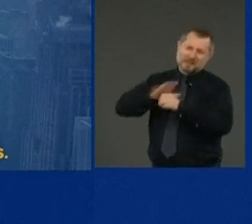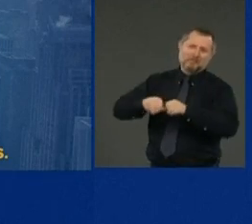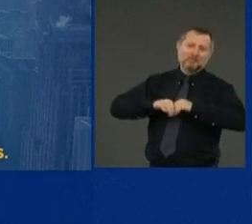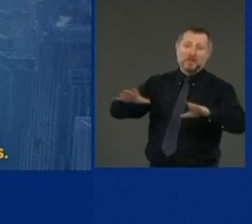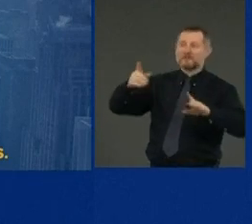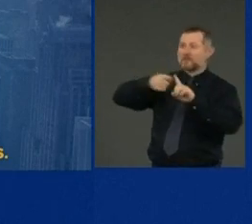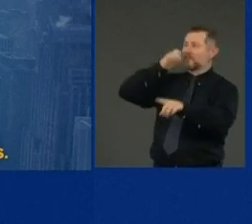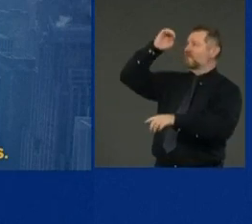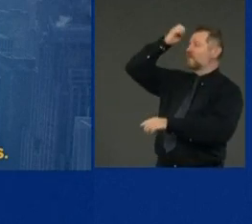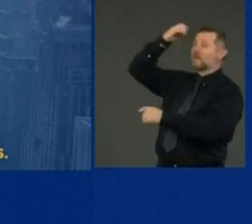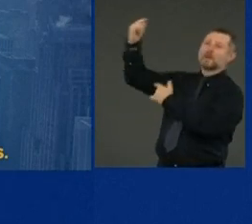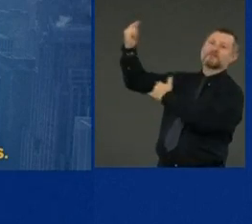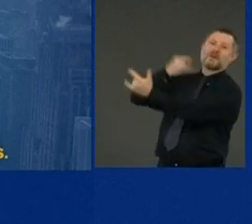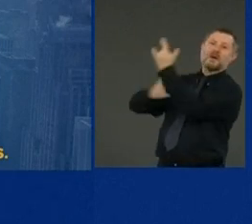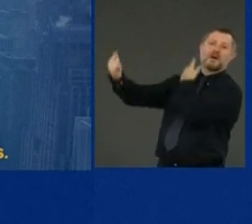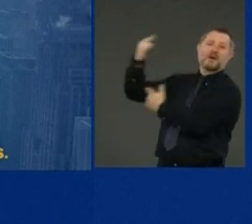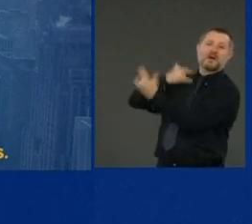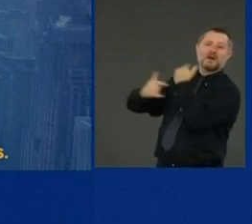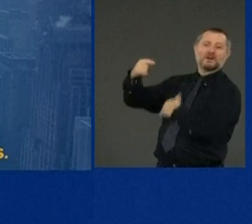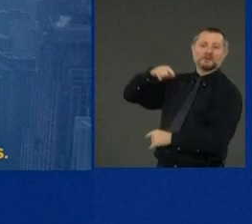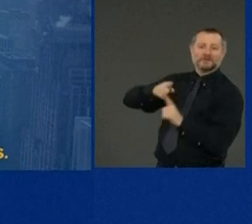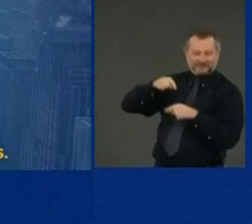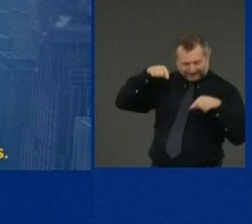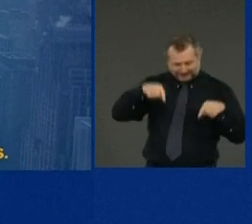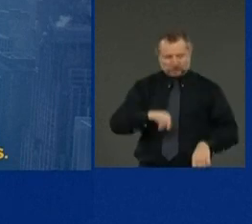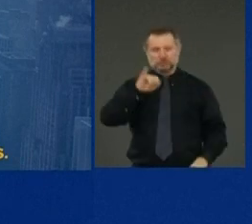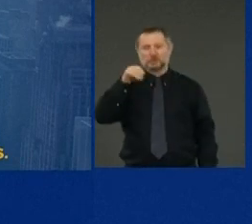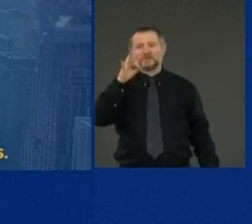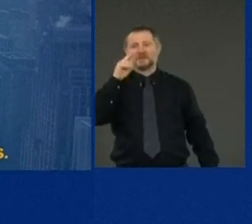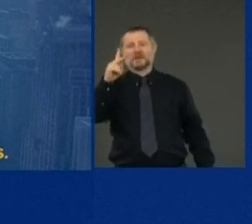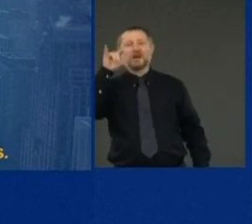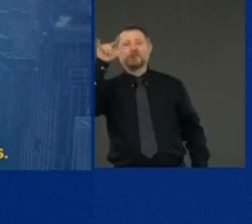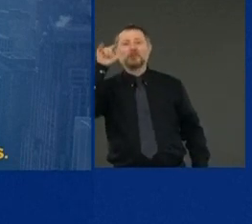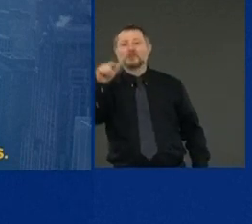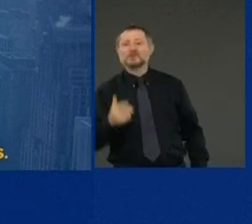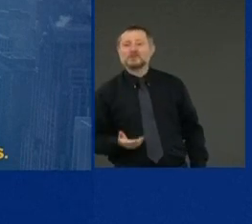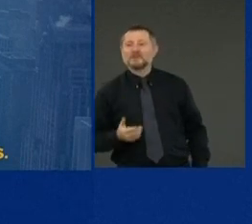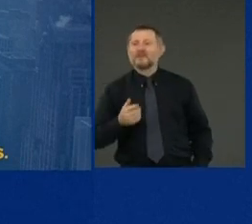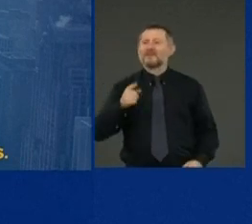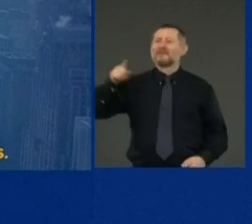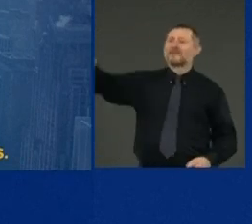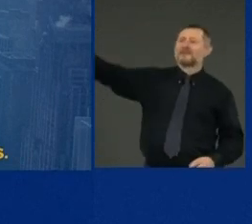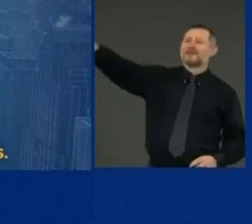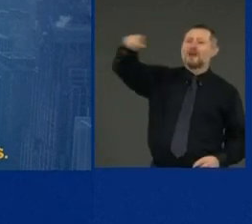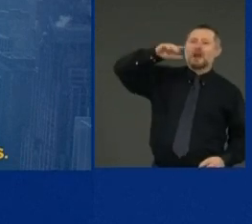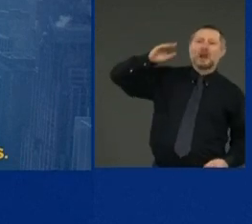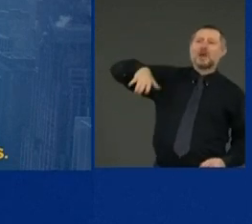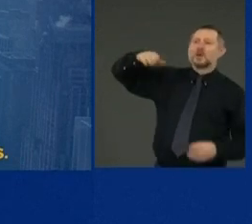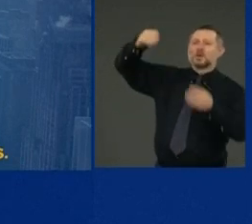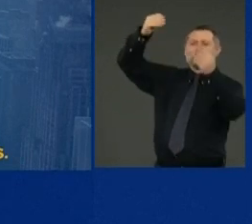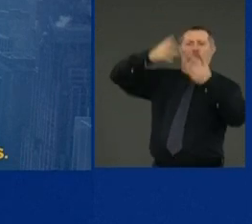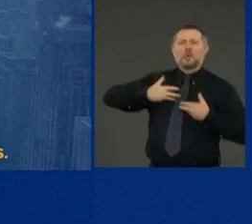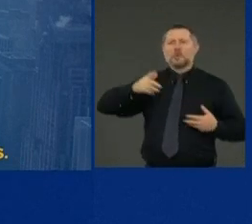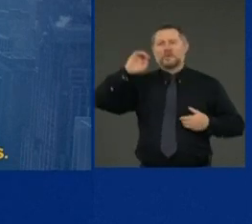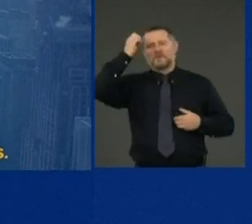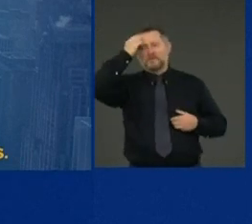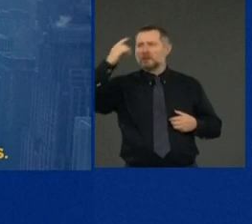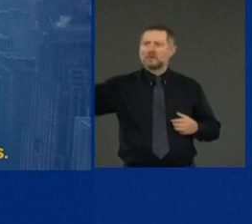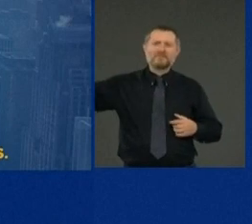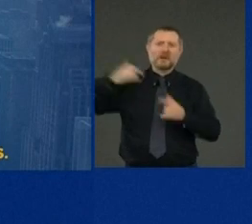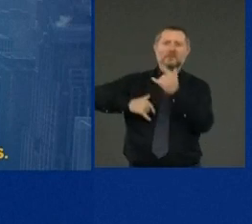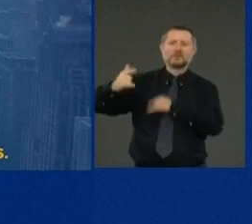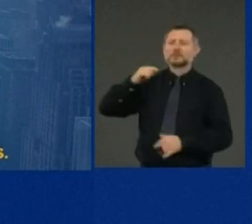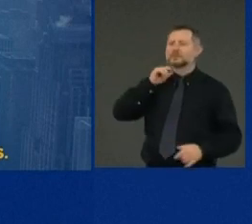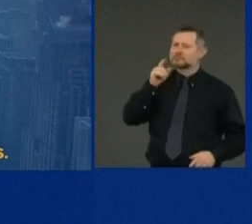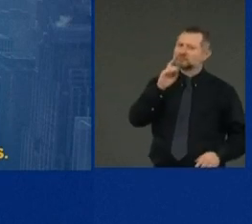to JFK. And nobody told us that the virus was in Europe. That's the fact for the